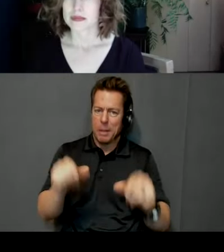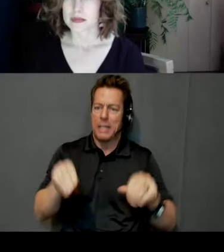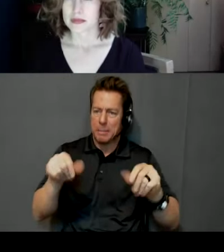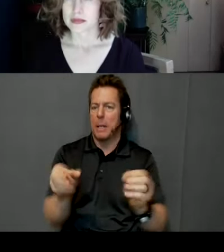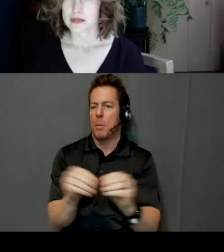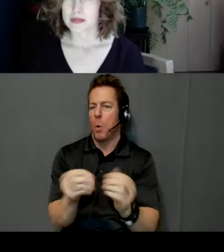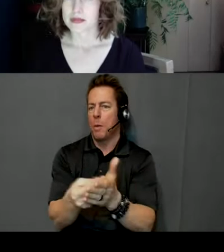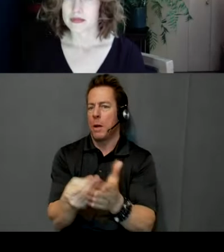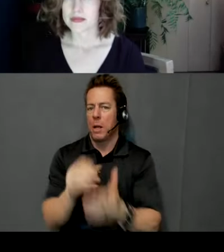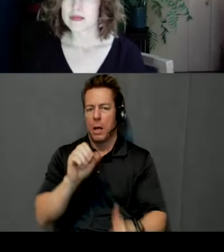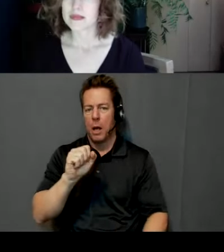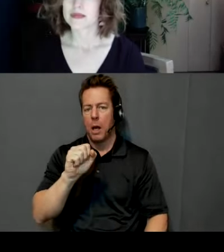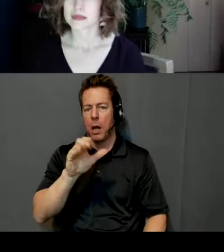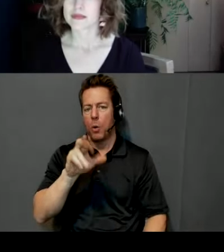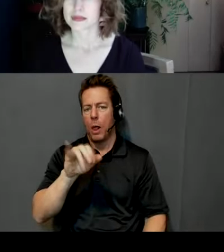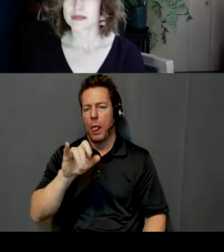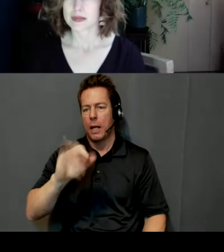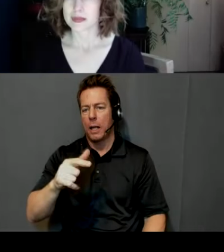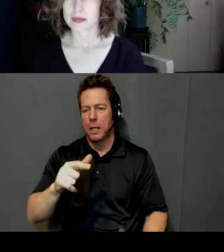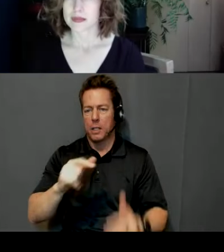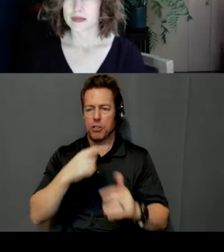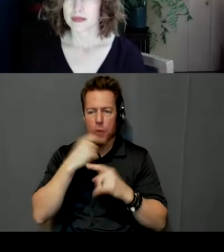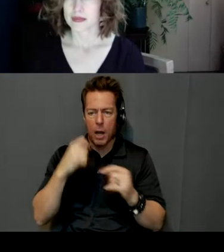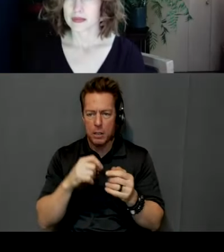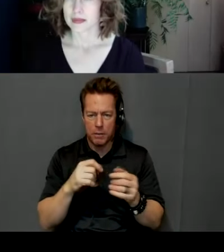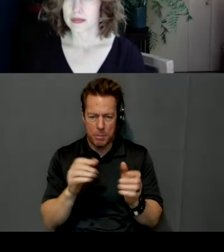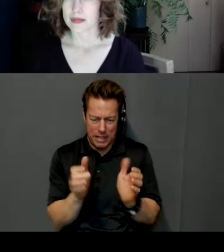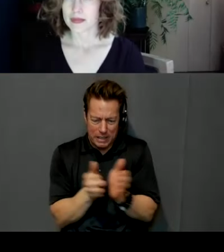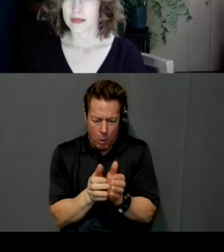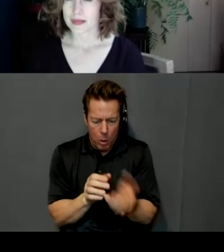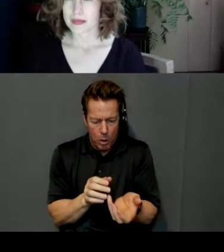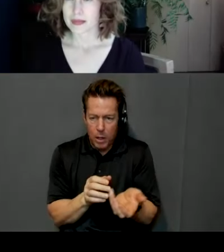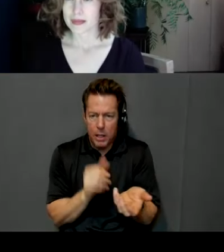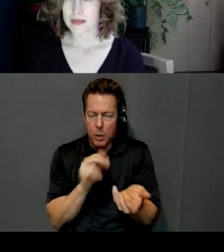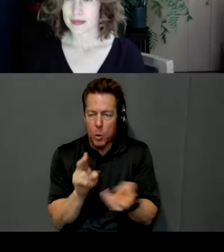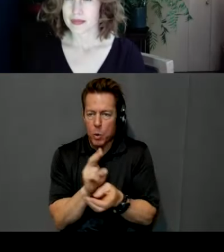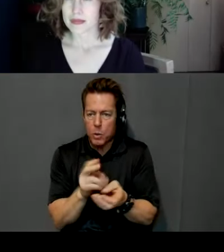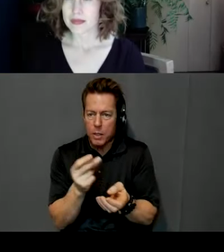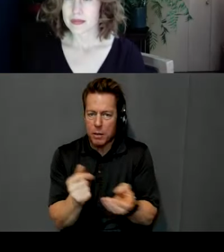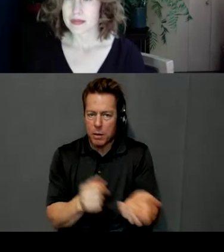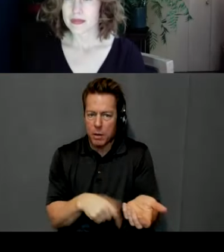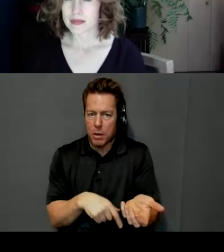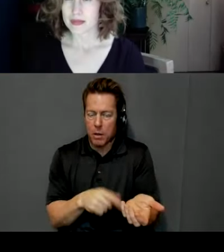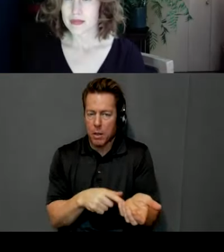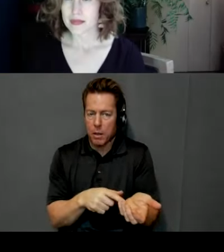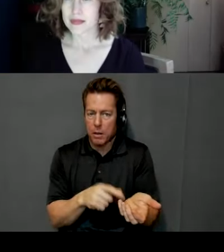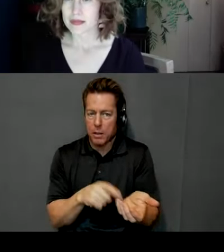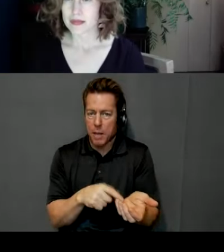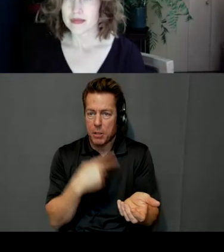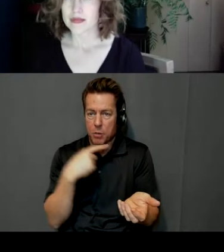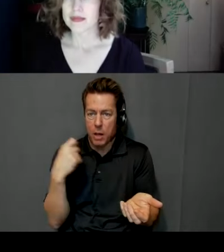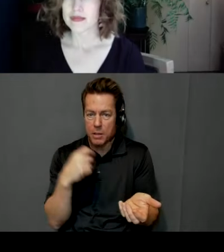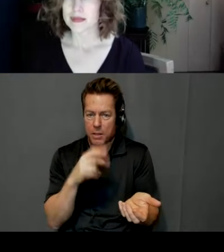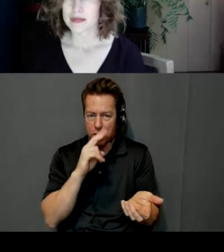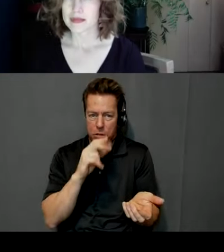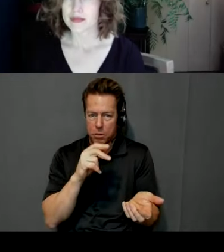Because acrylic dries quickly. So if I make a little pile of acrylic and I don't use it within that period of time that it dries, like that's